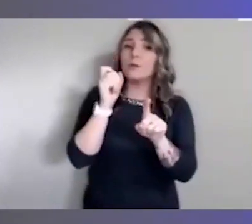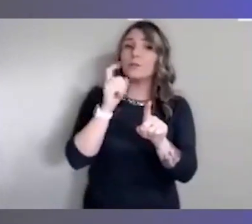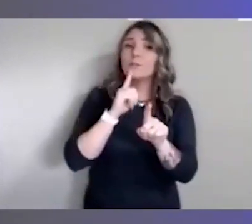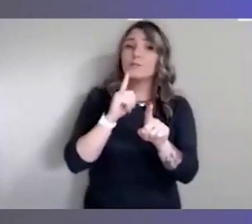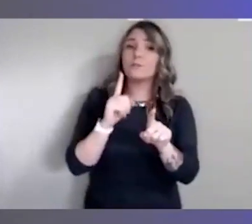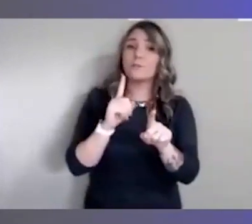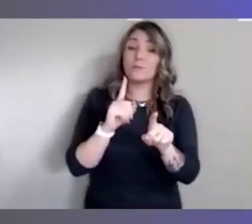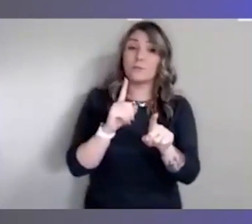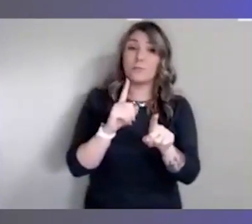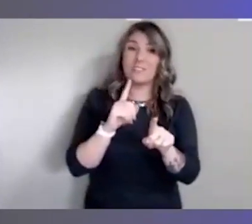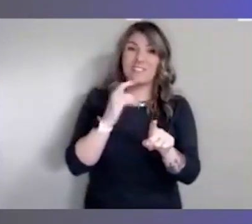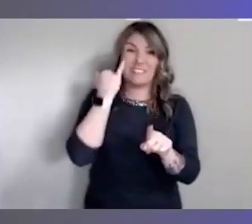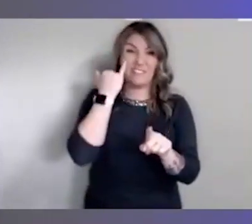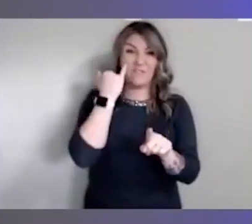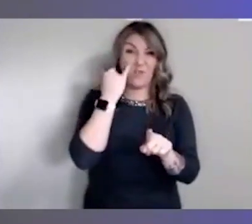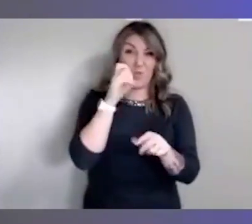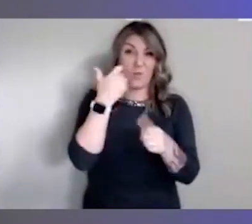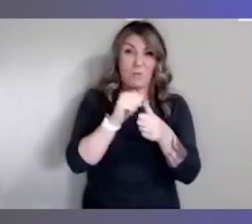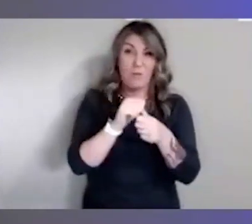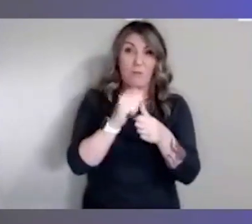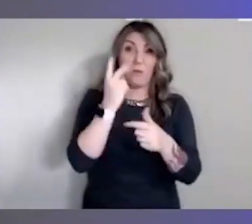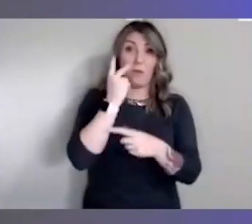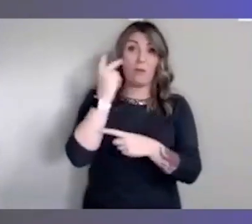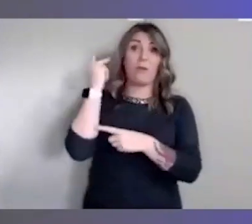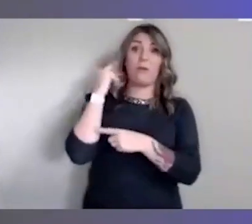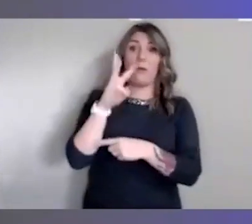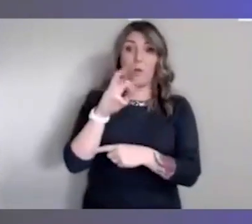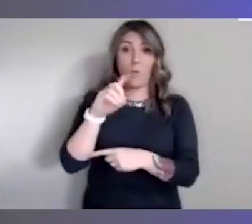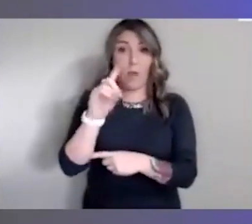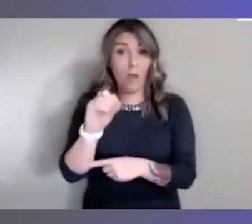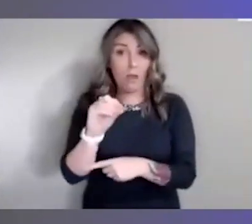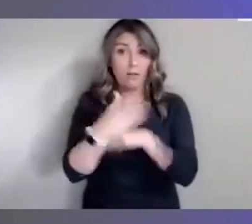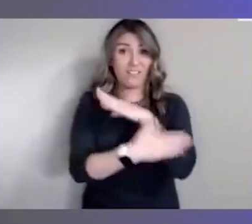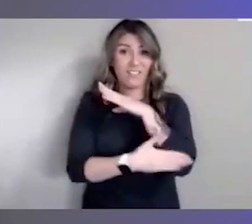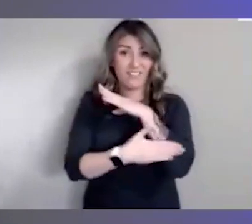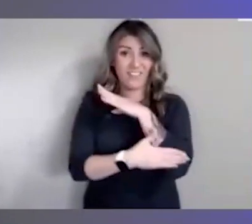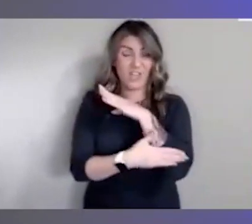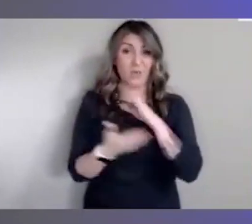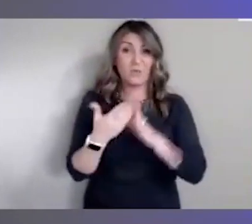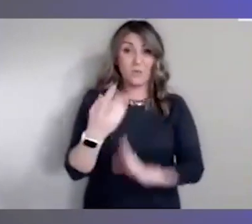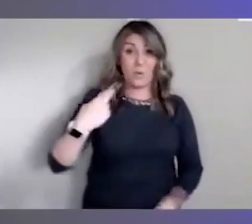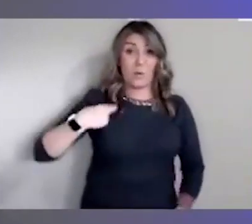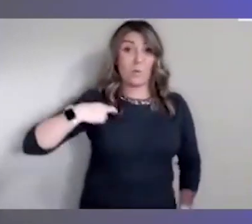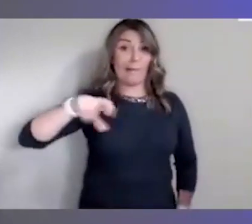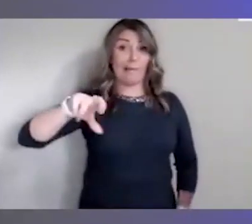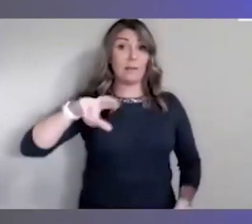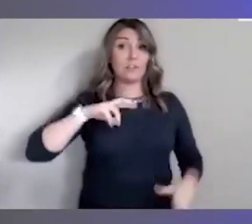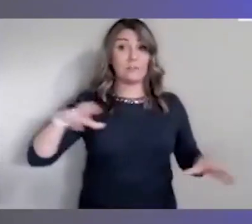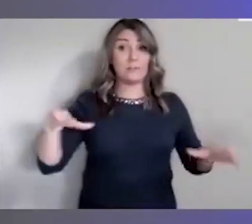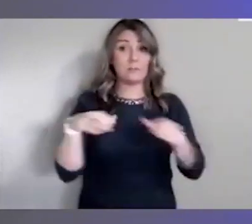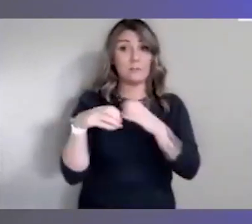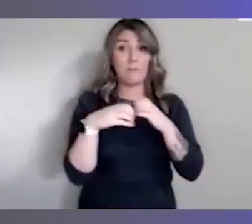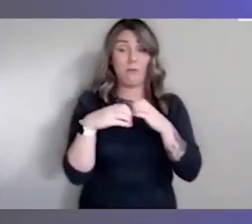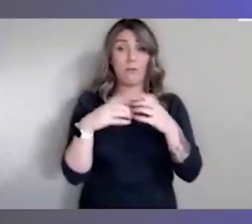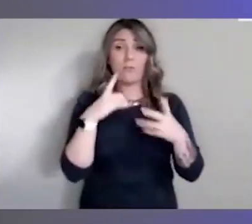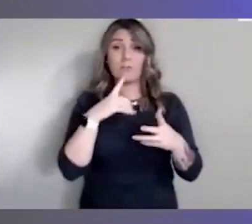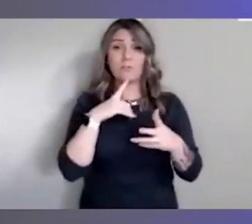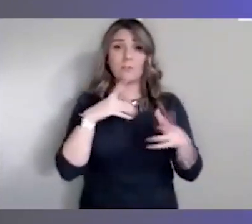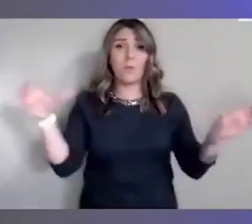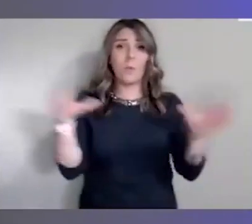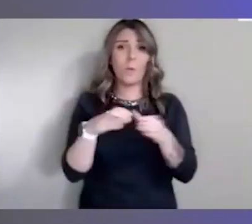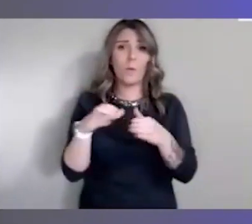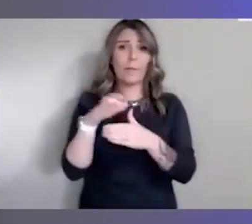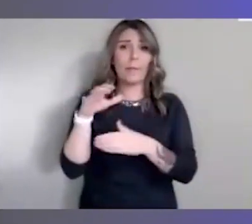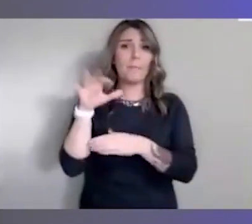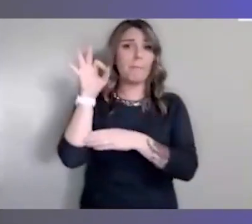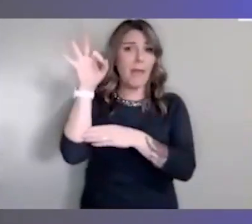Wyandotte County, very serious spread through religious congregations. And so I called together the pastors as well with our